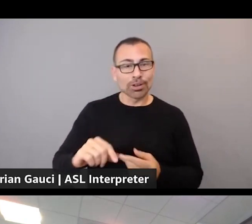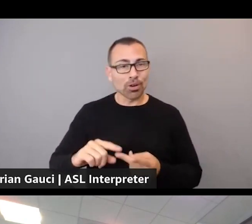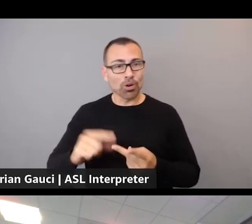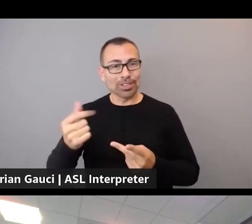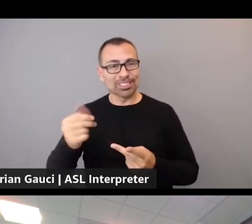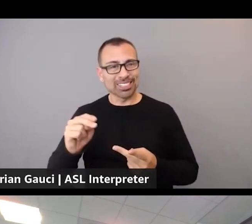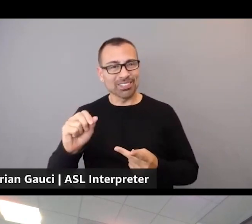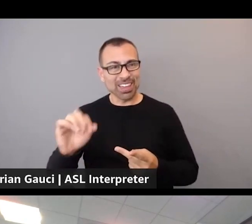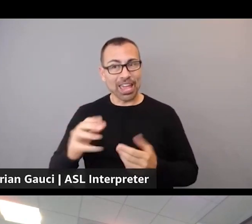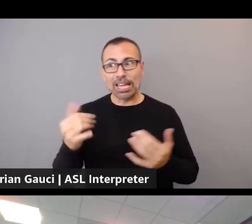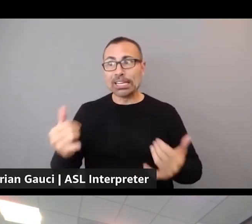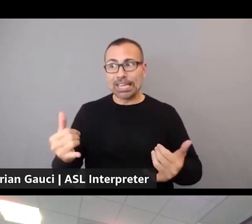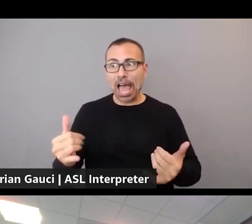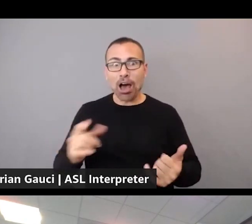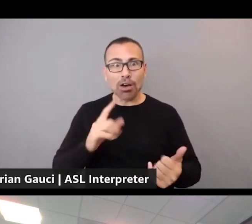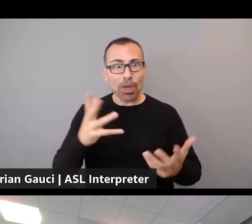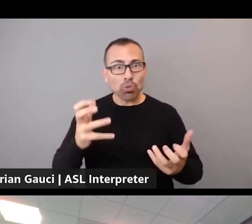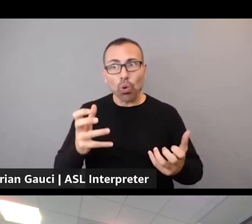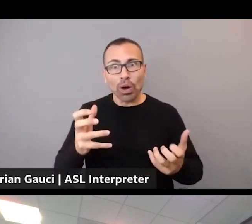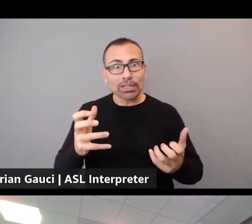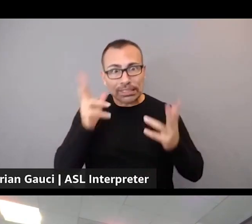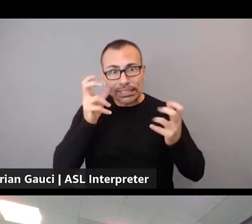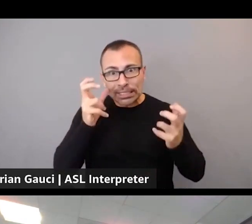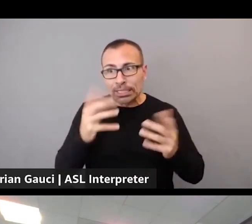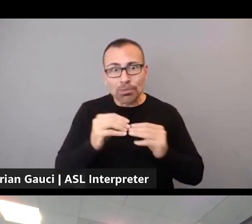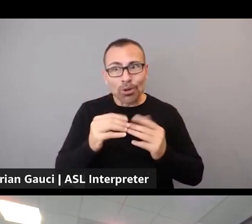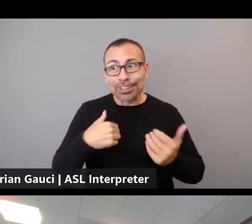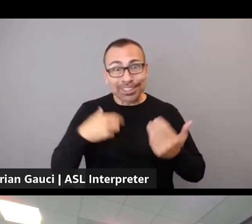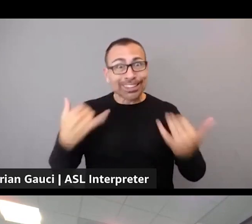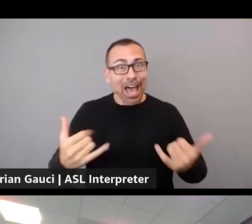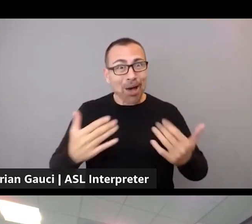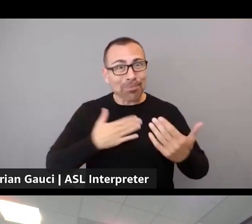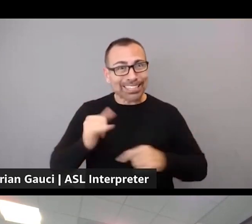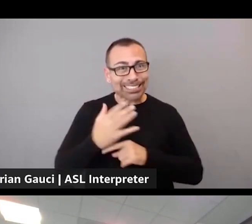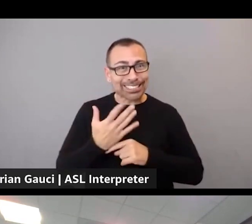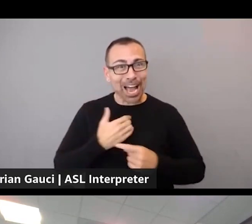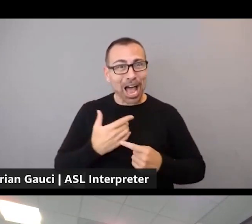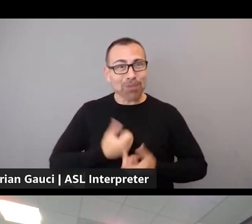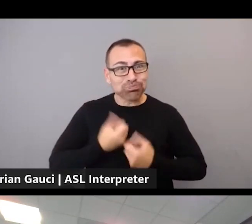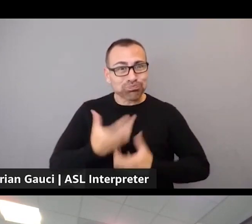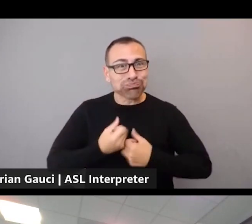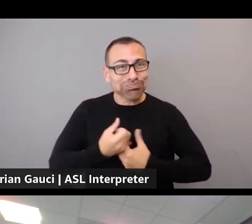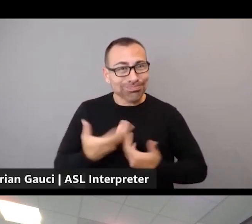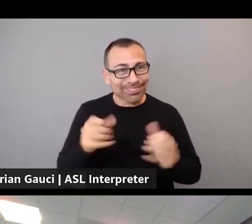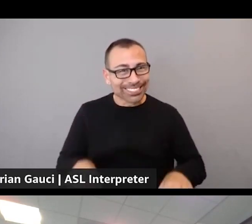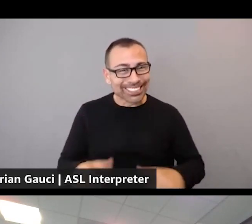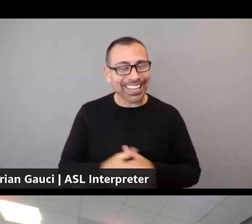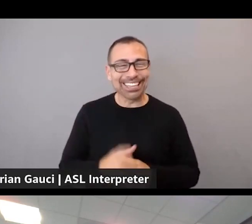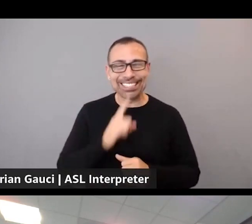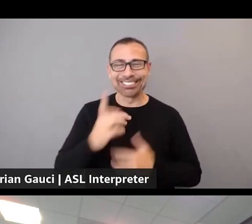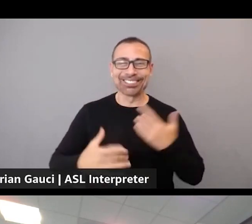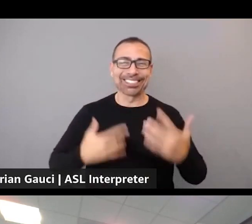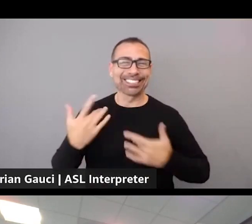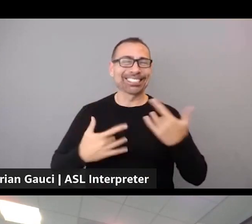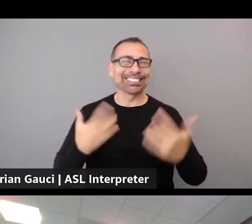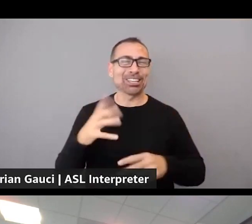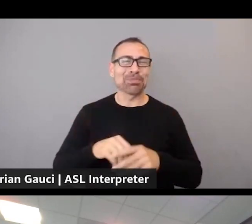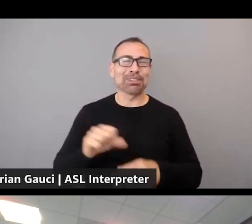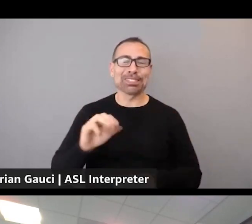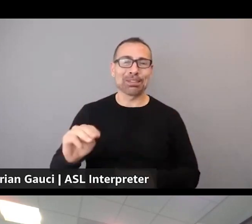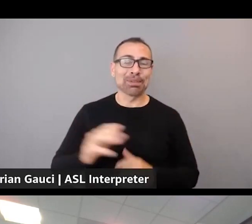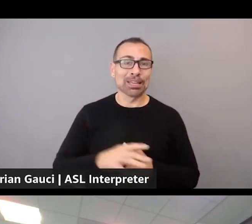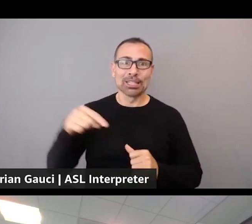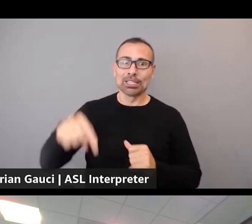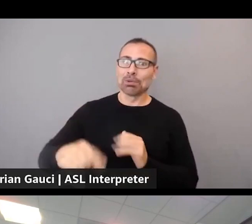job with them. So I'm really, really excited to be in SageMaker, and it's been a flagship service